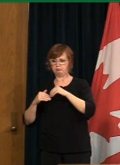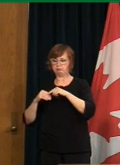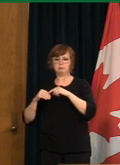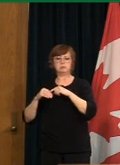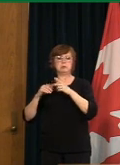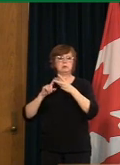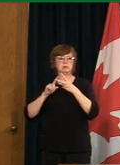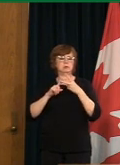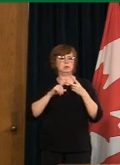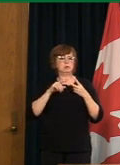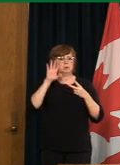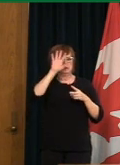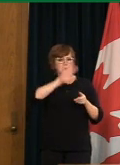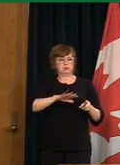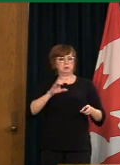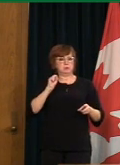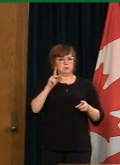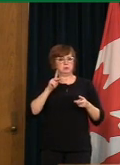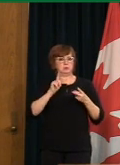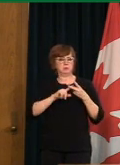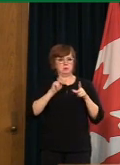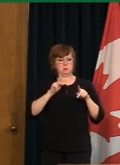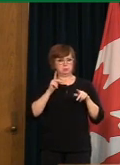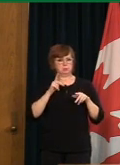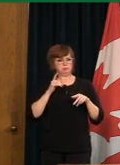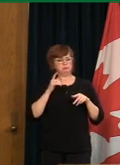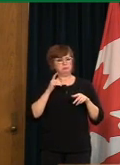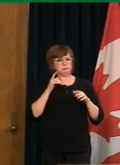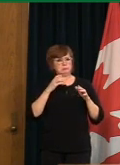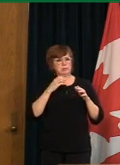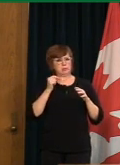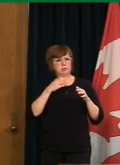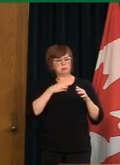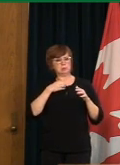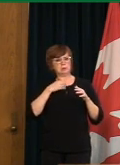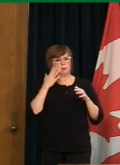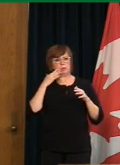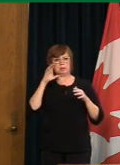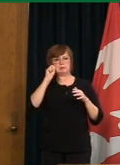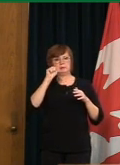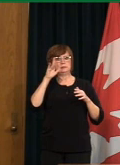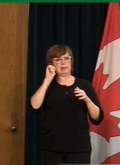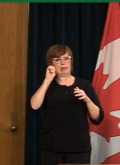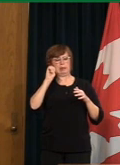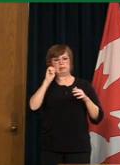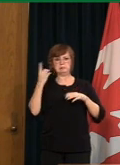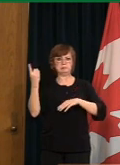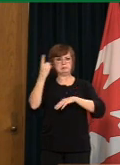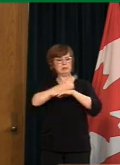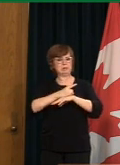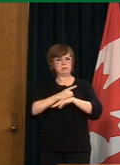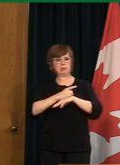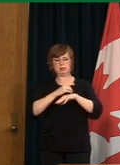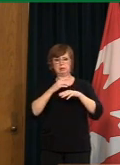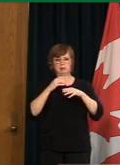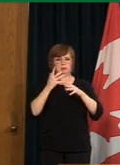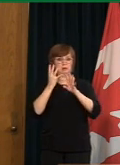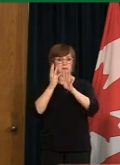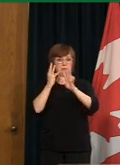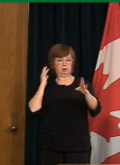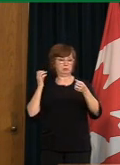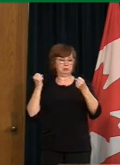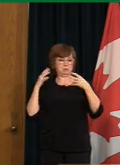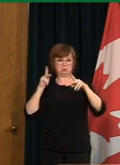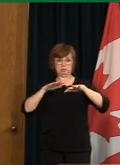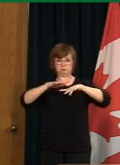there's been concerns about crowding, especially when there's a sale. So we really want to limit those opportunities